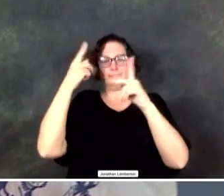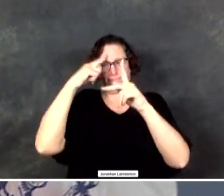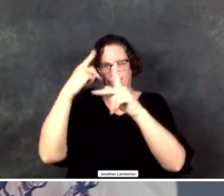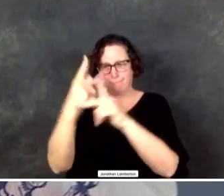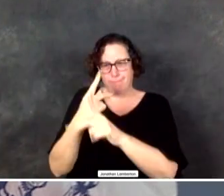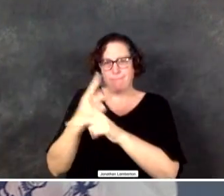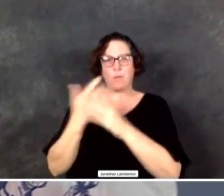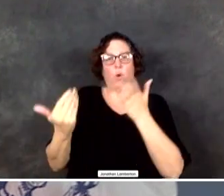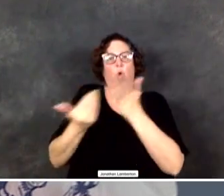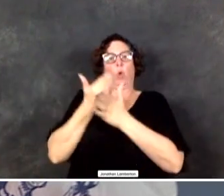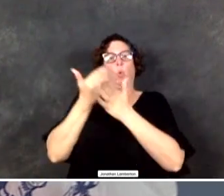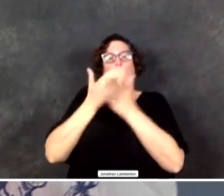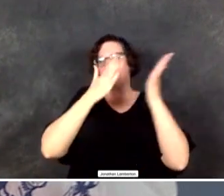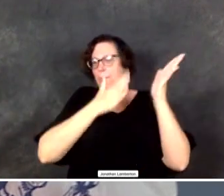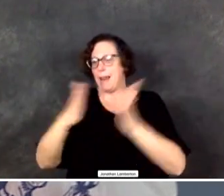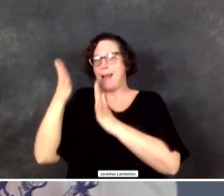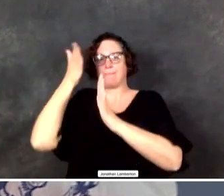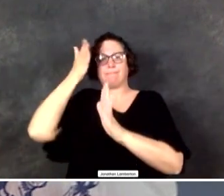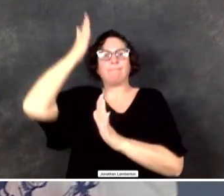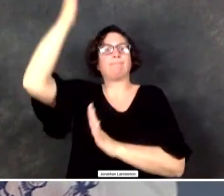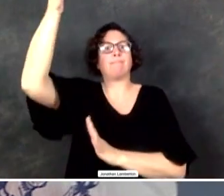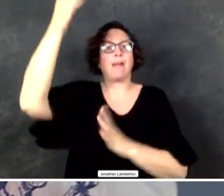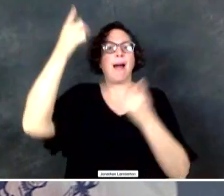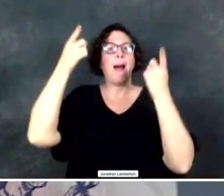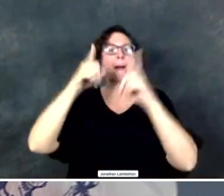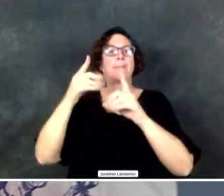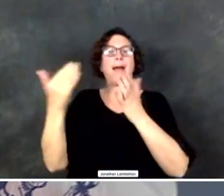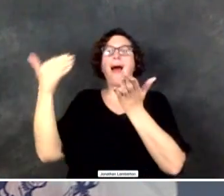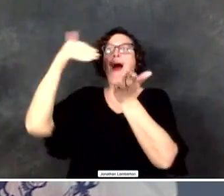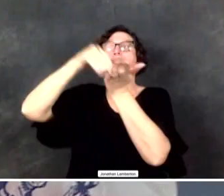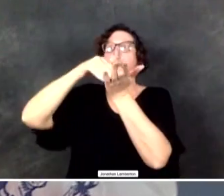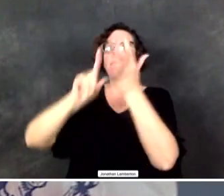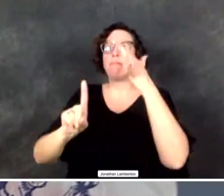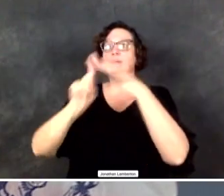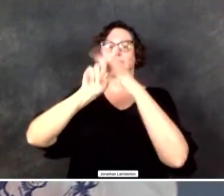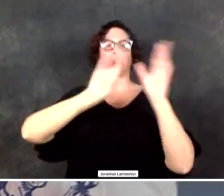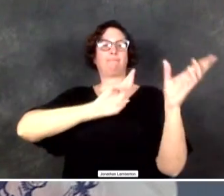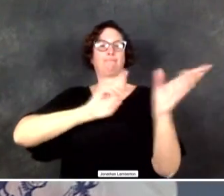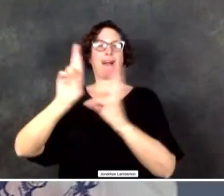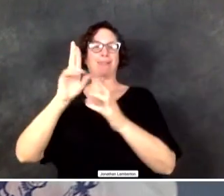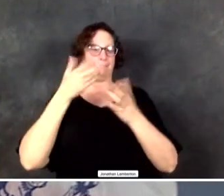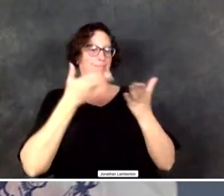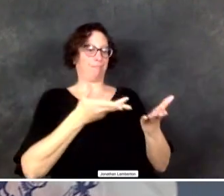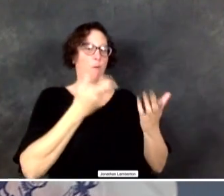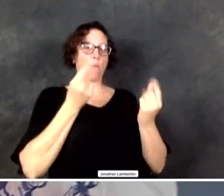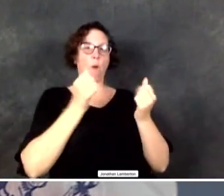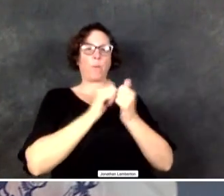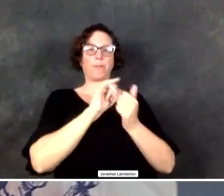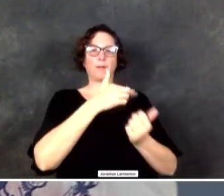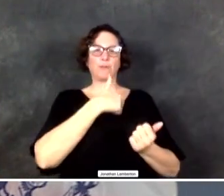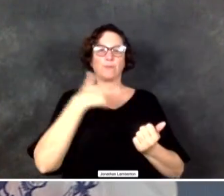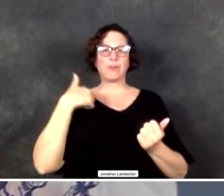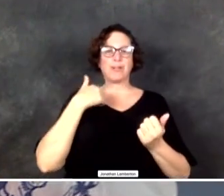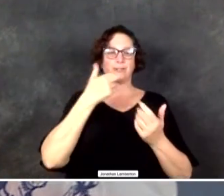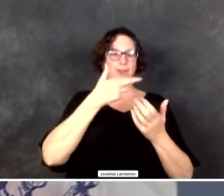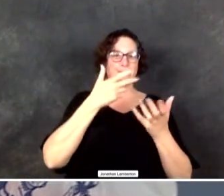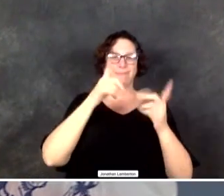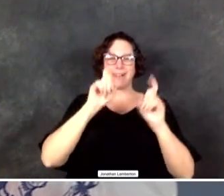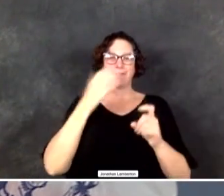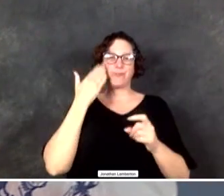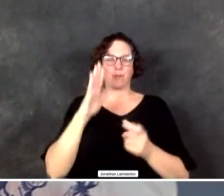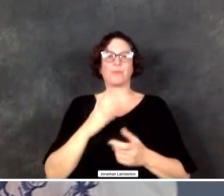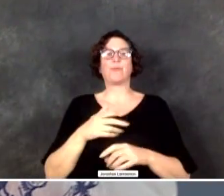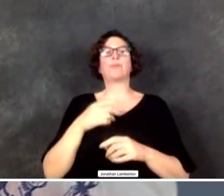to college or to go on to whatever else they were going to do next, you know, being interrupted and being stopped on a path that they